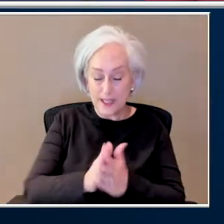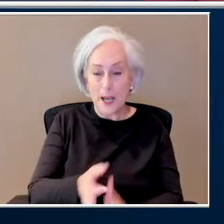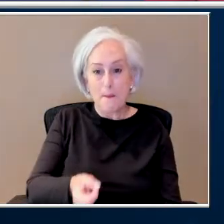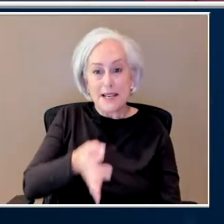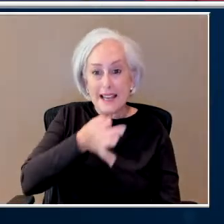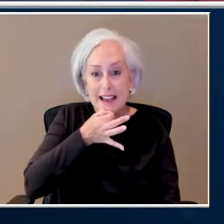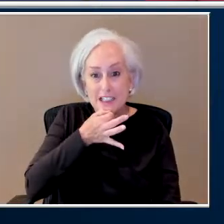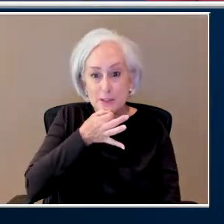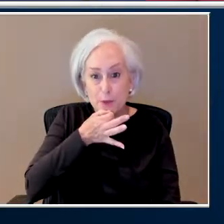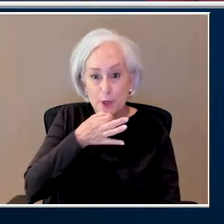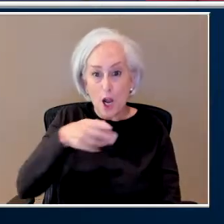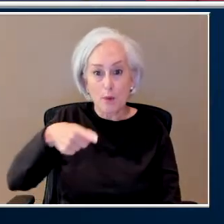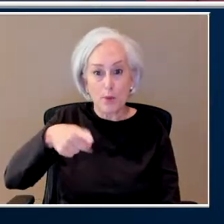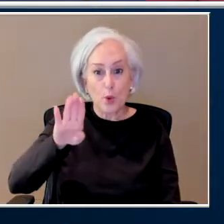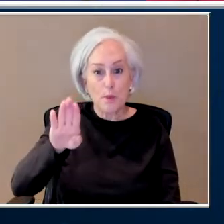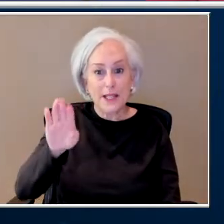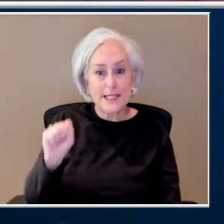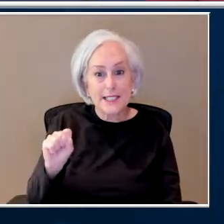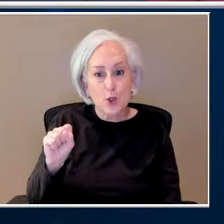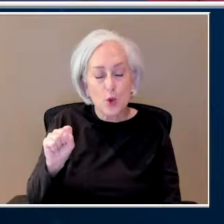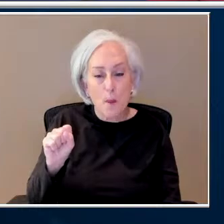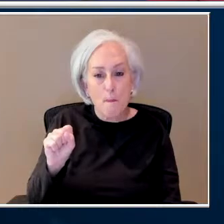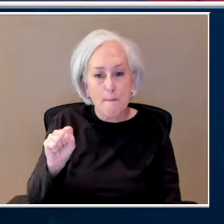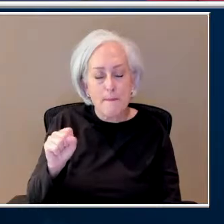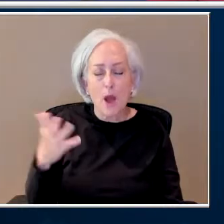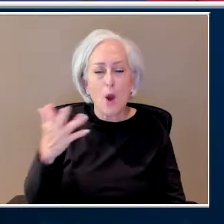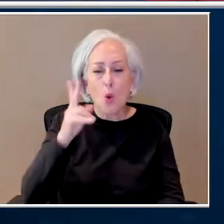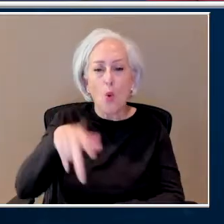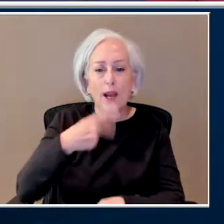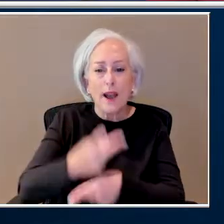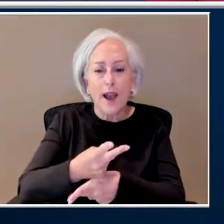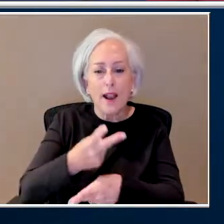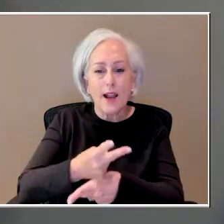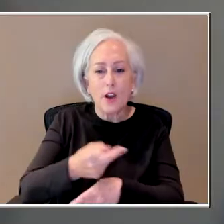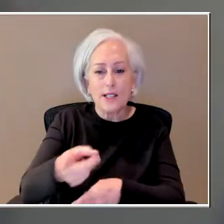kidney transplant. What kind of care does Brennan receive?